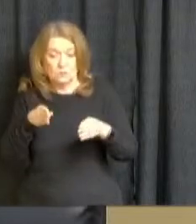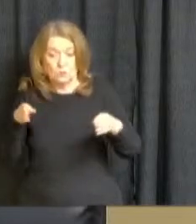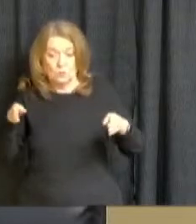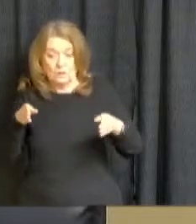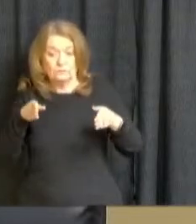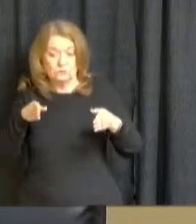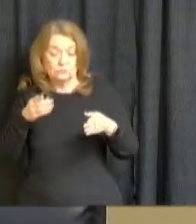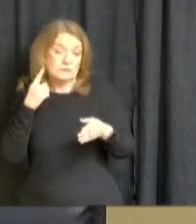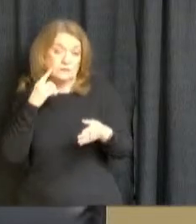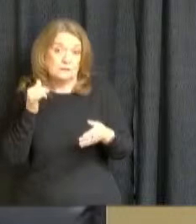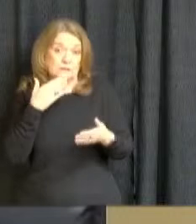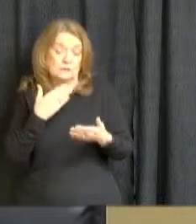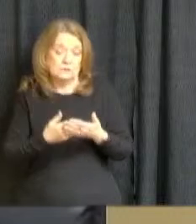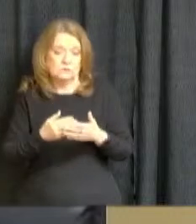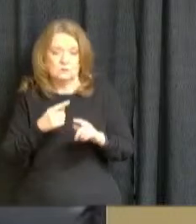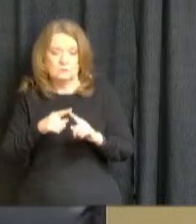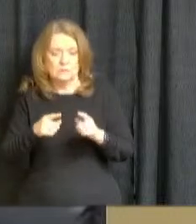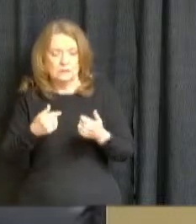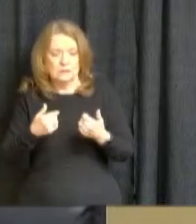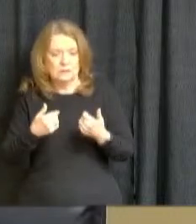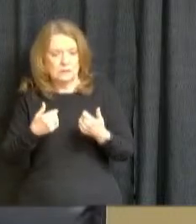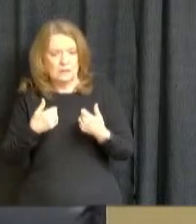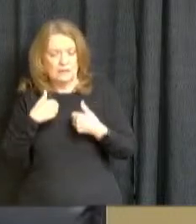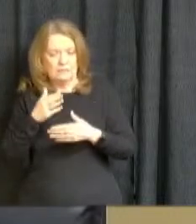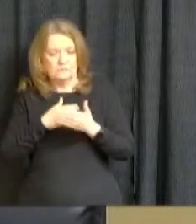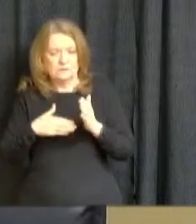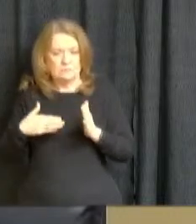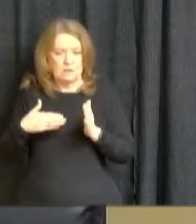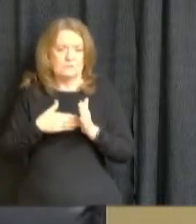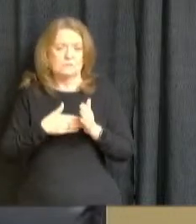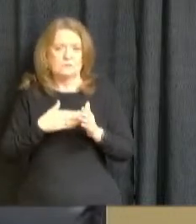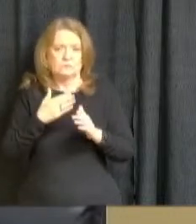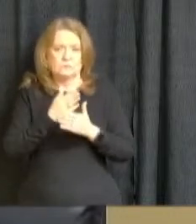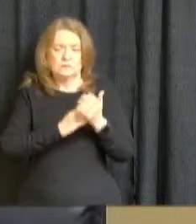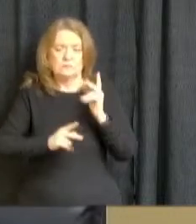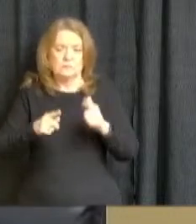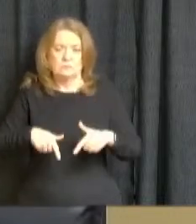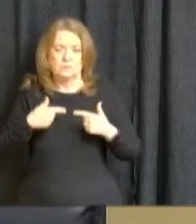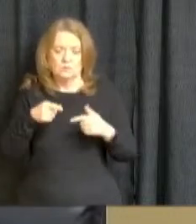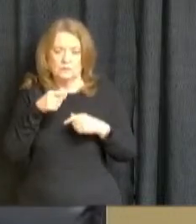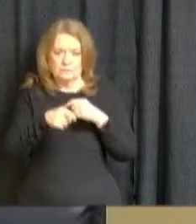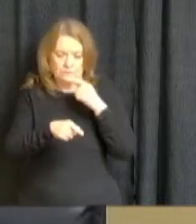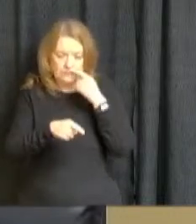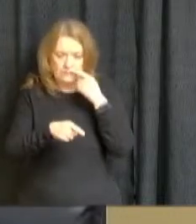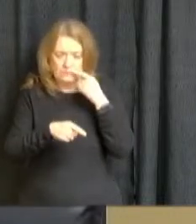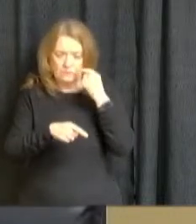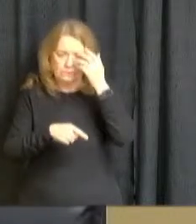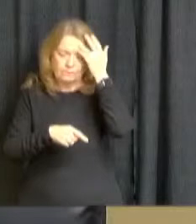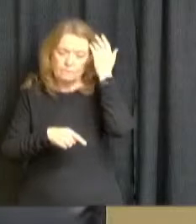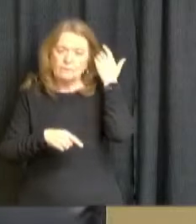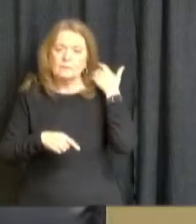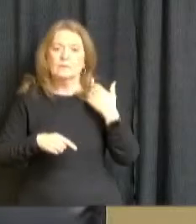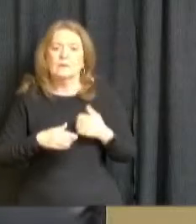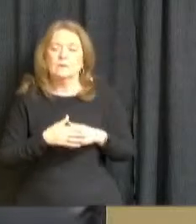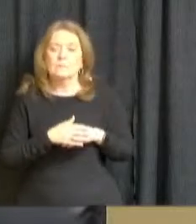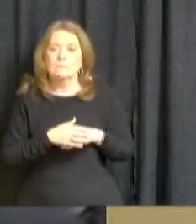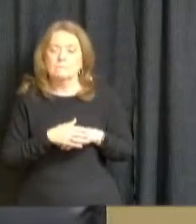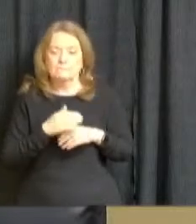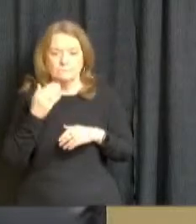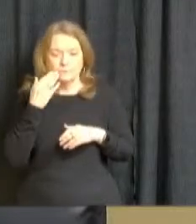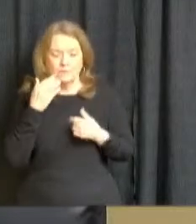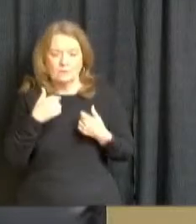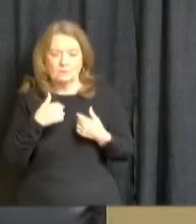sounds good. But I have some oppositions from some of the residents there who live over there, which is some of my, I